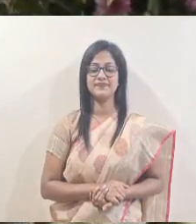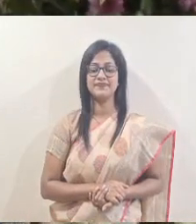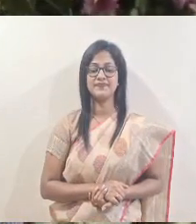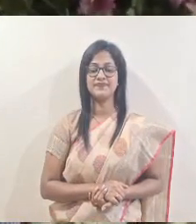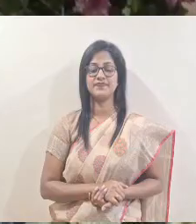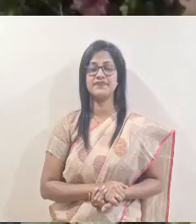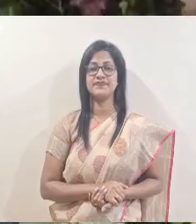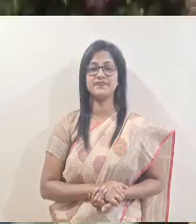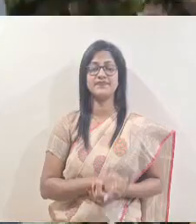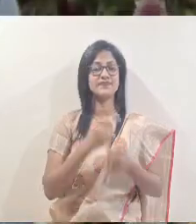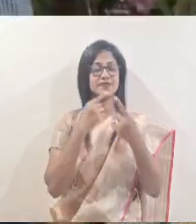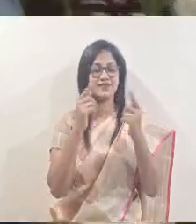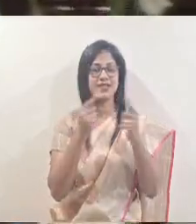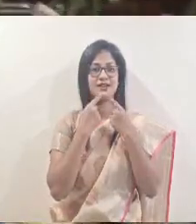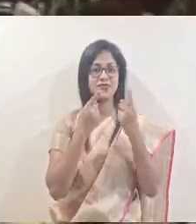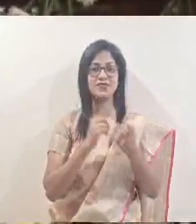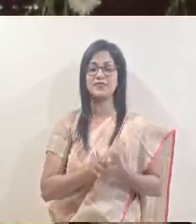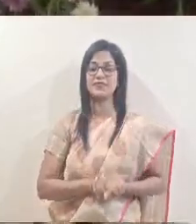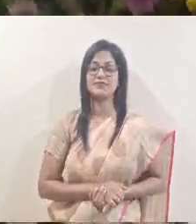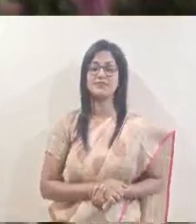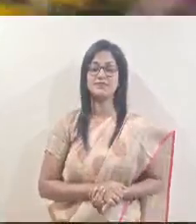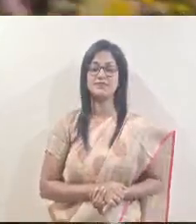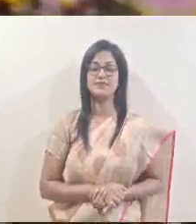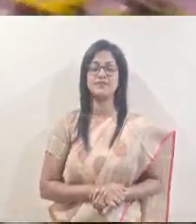Any announcements to be made?